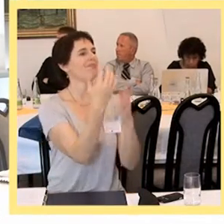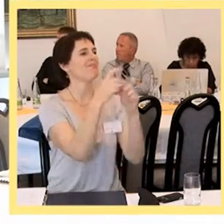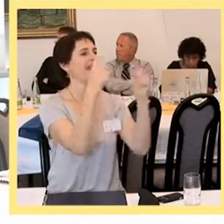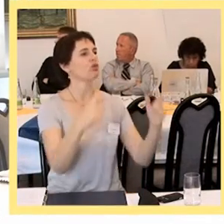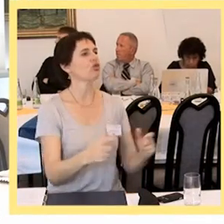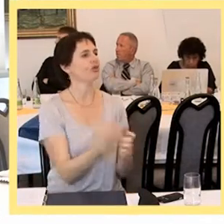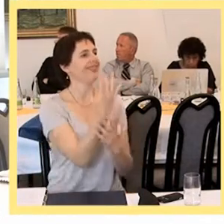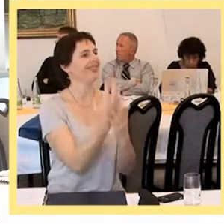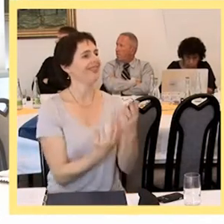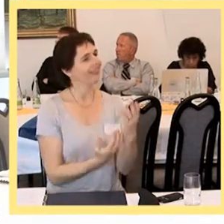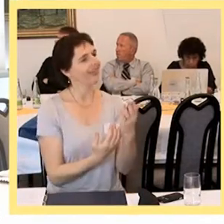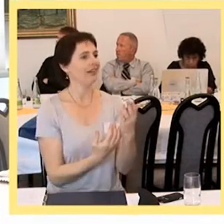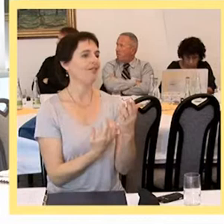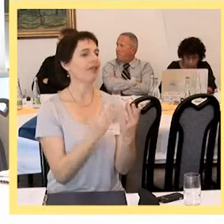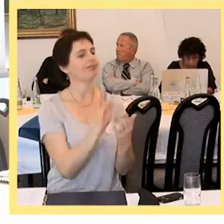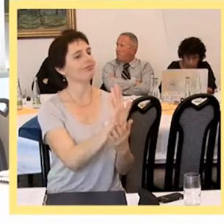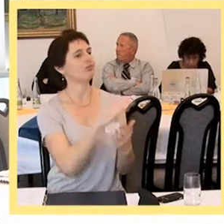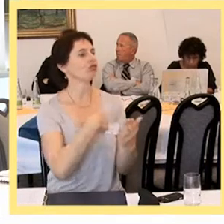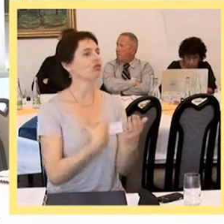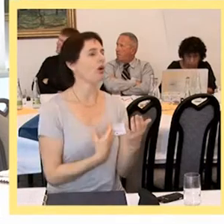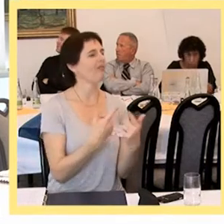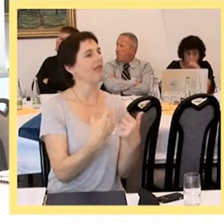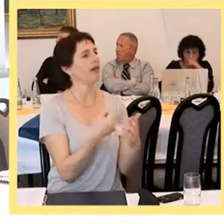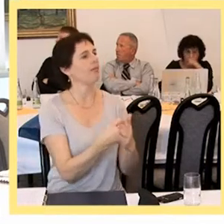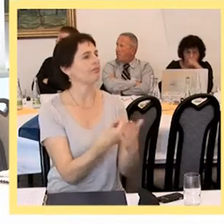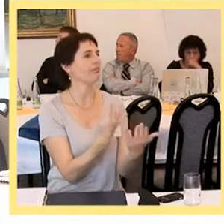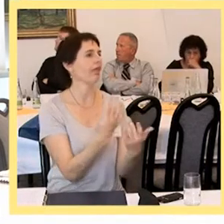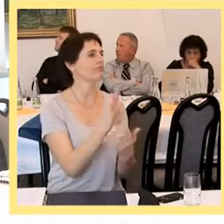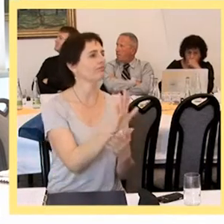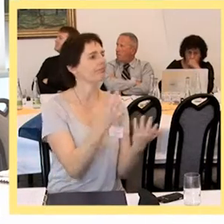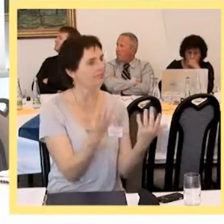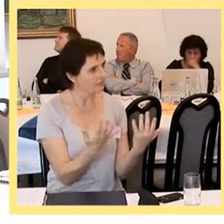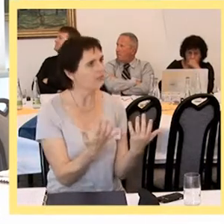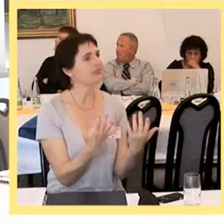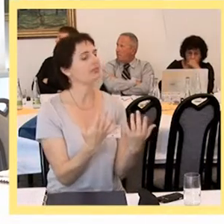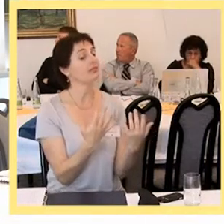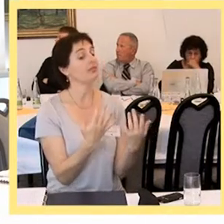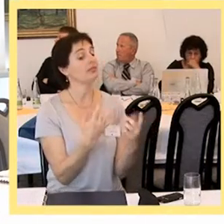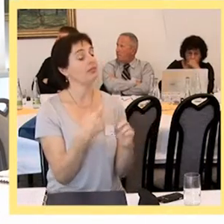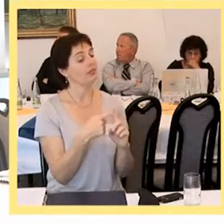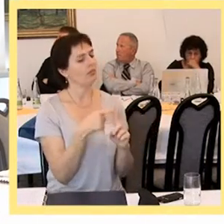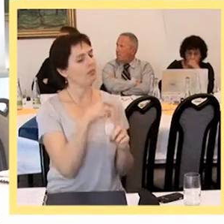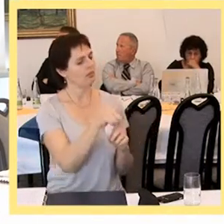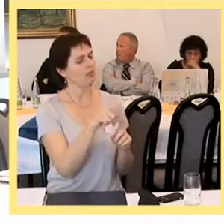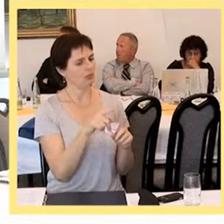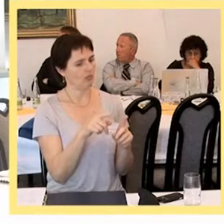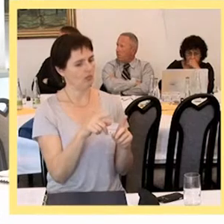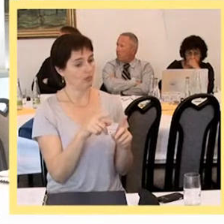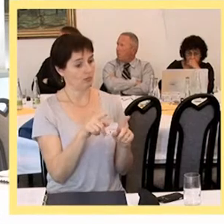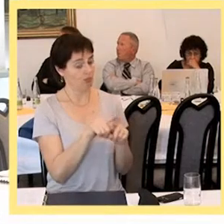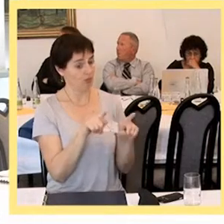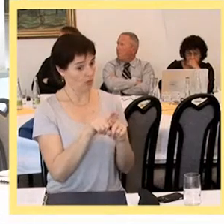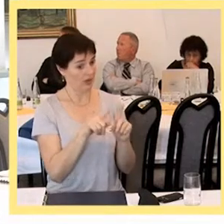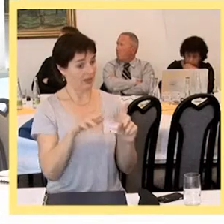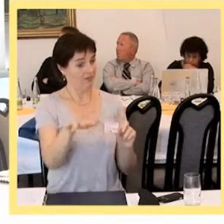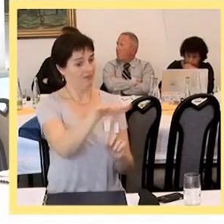outlined their simulated injuries and illnesses, and these contained hourly observations, so the emergency